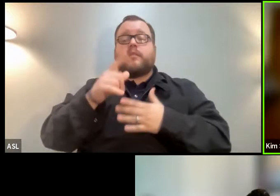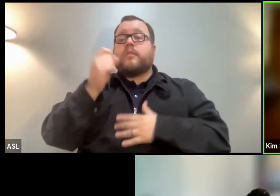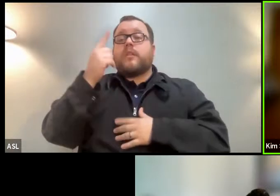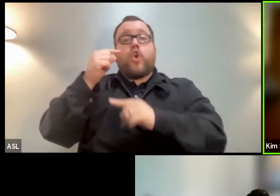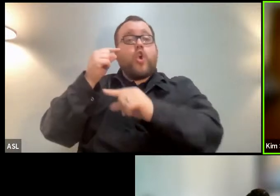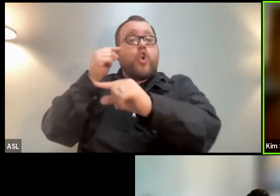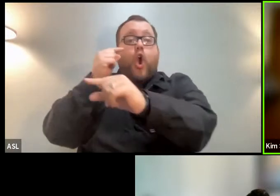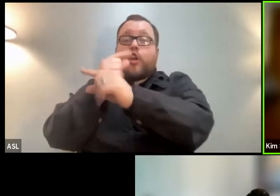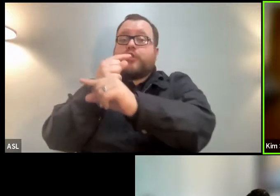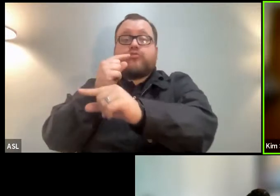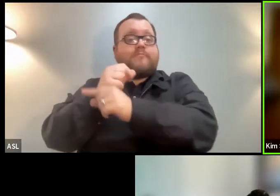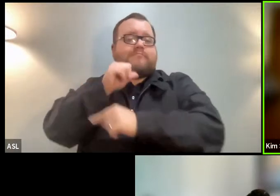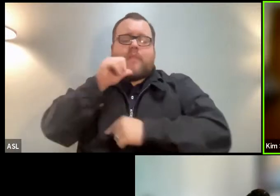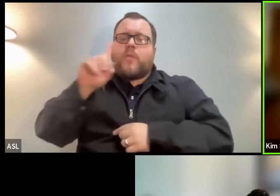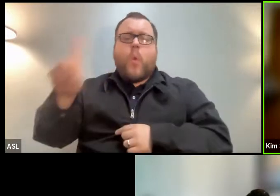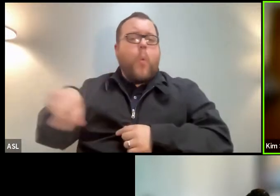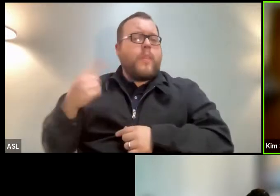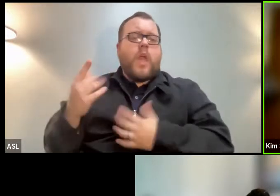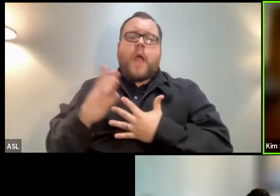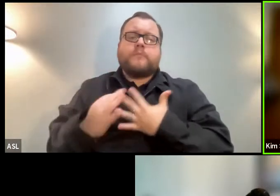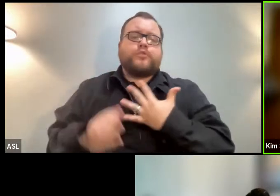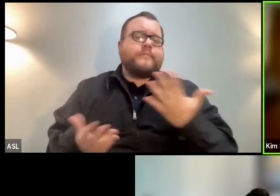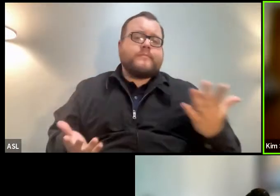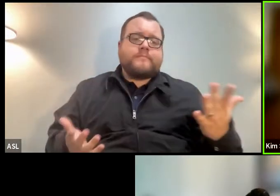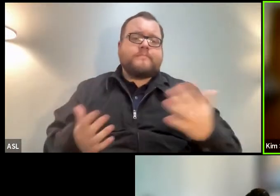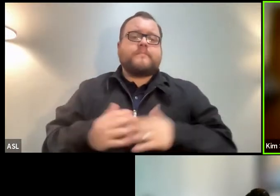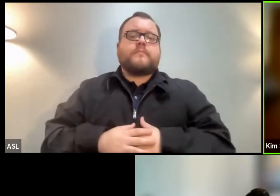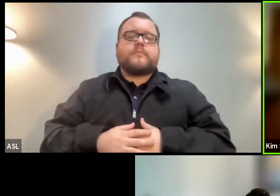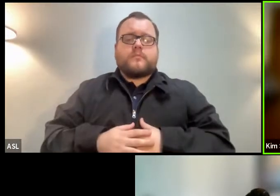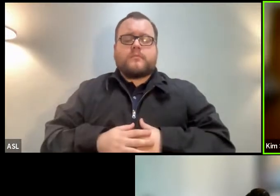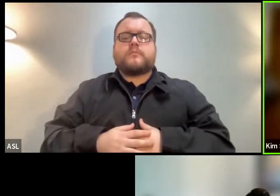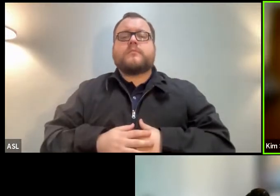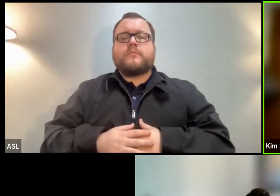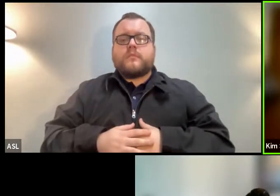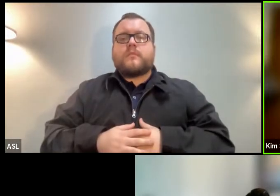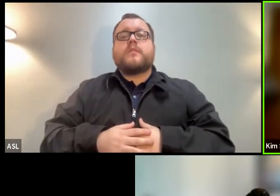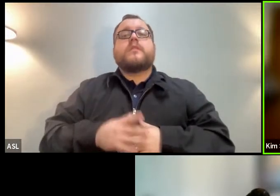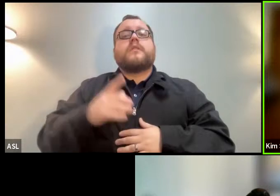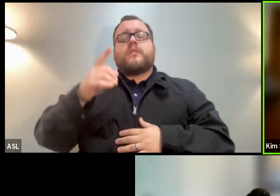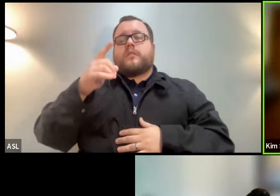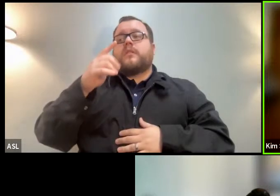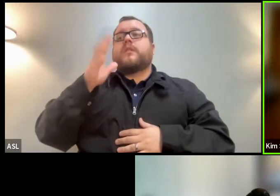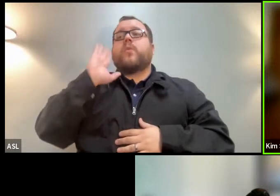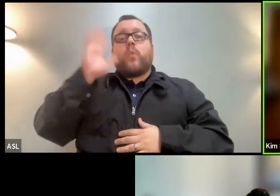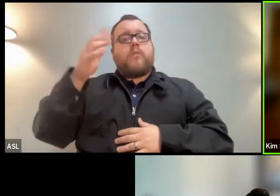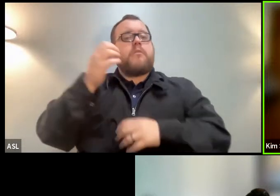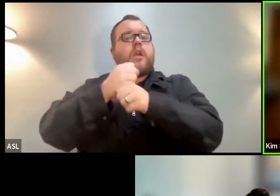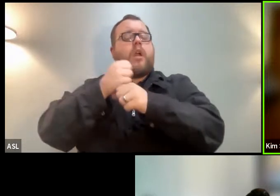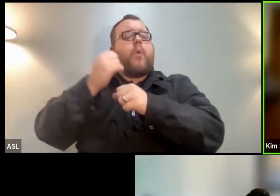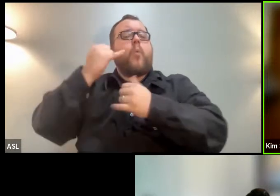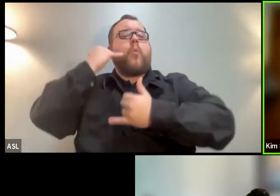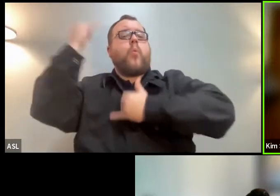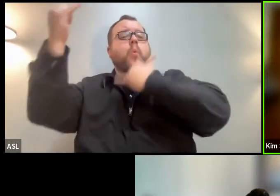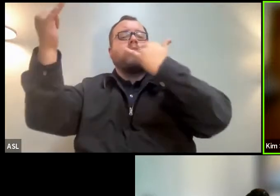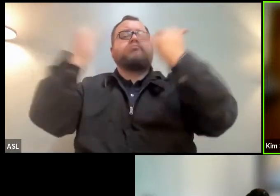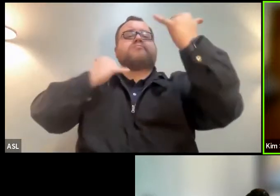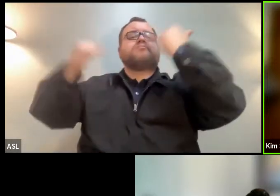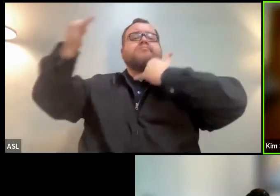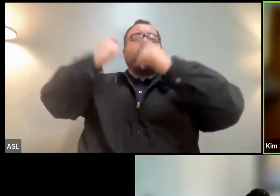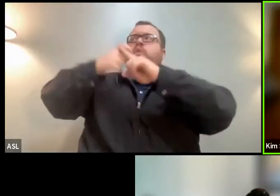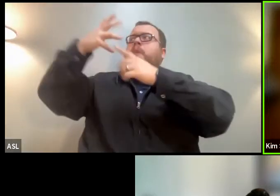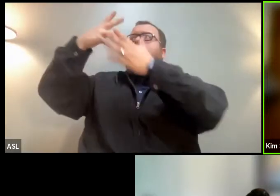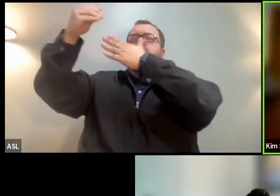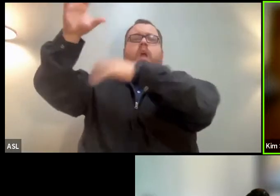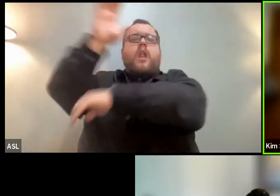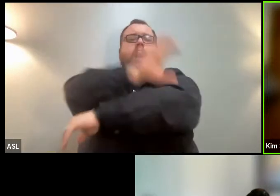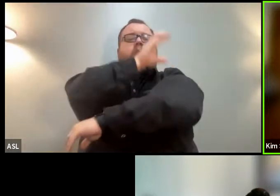only option, and you're you know, we'll get calls from outside clinics and we have to tell them, you know,